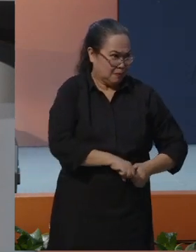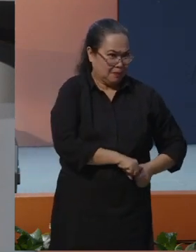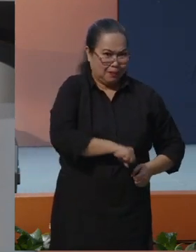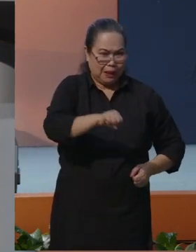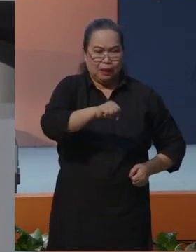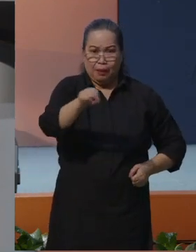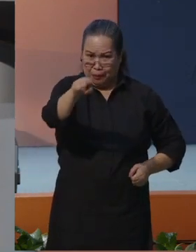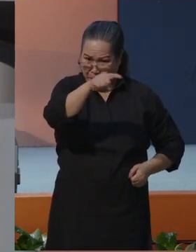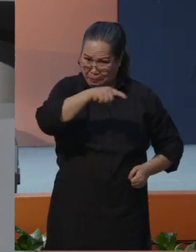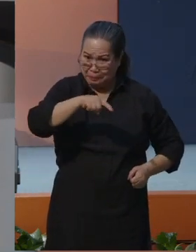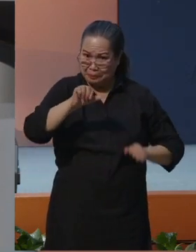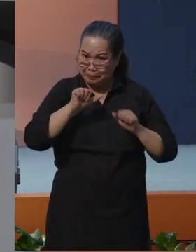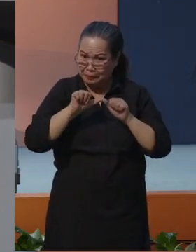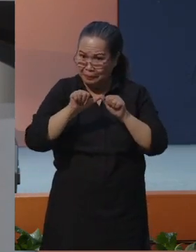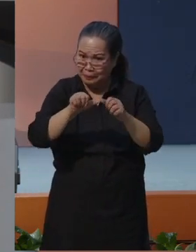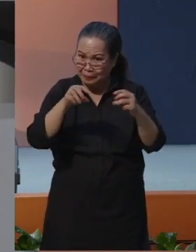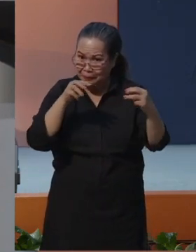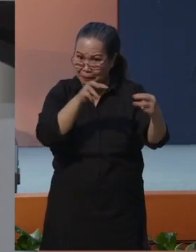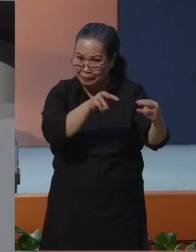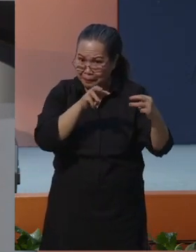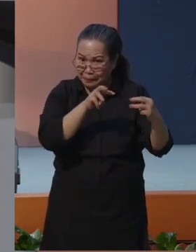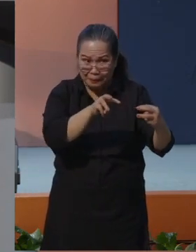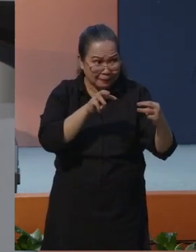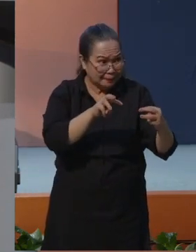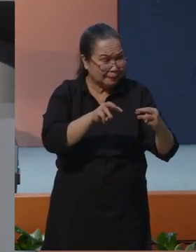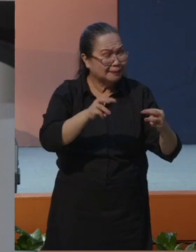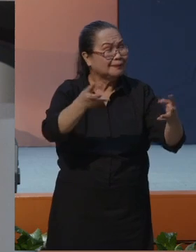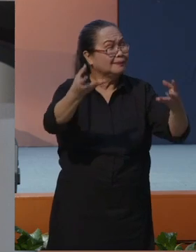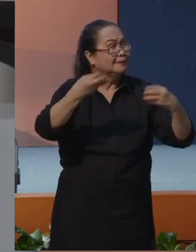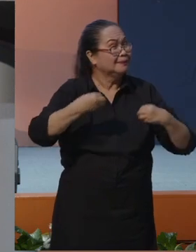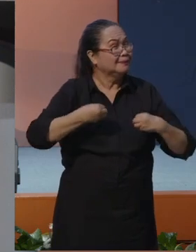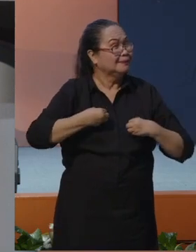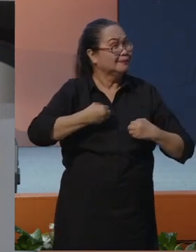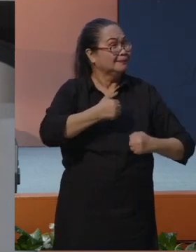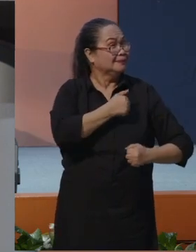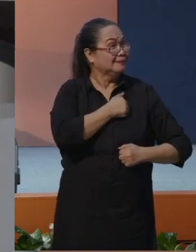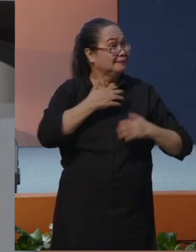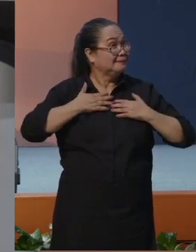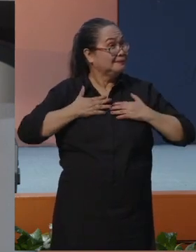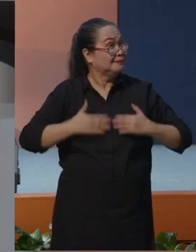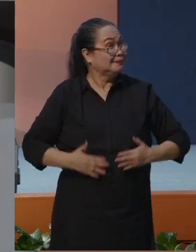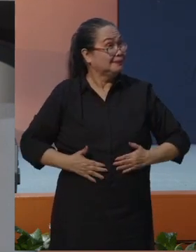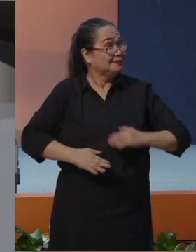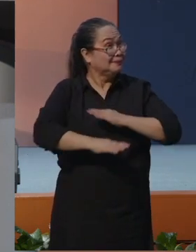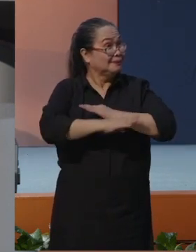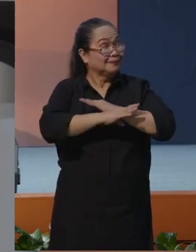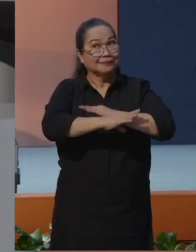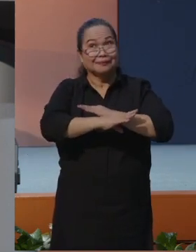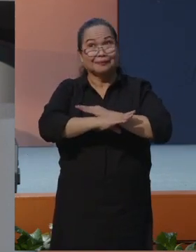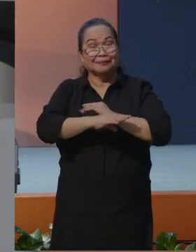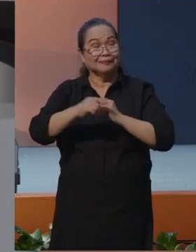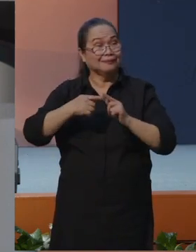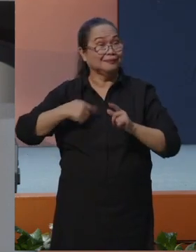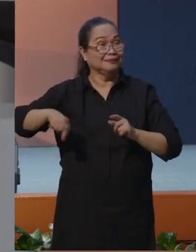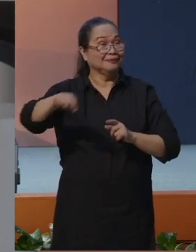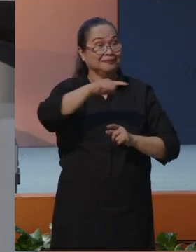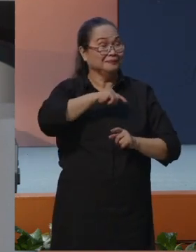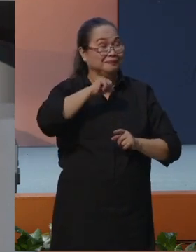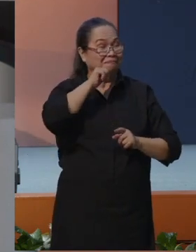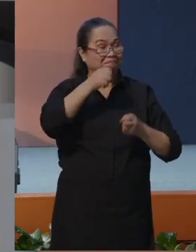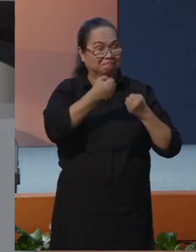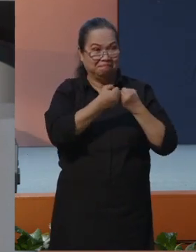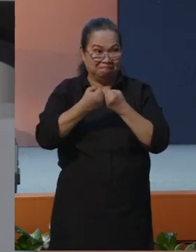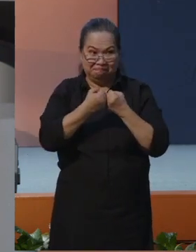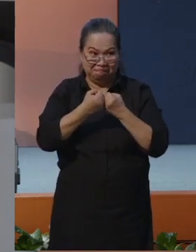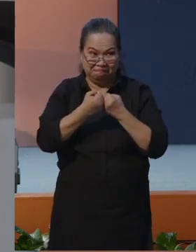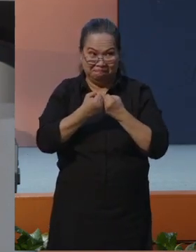Nakikipaglaban pa rin ang Panginoon hanggang ngayon. Binigyan tayo ng armor. No? Makita natin dito that we do not wrestle against